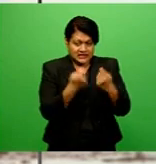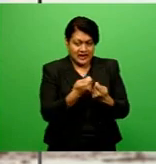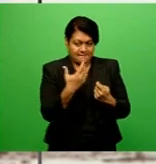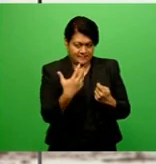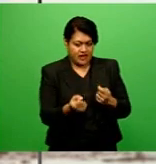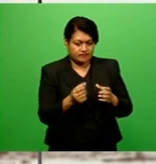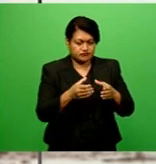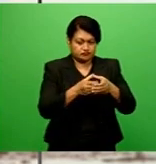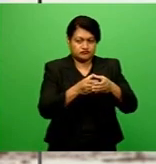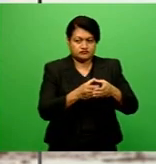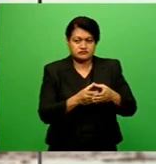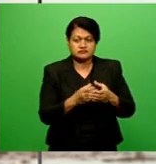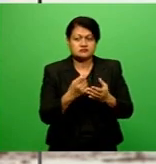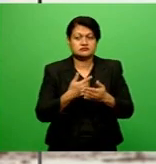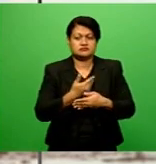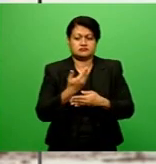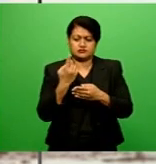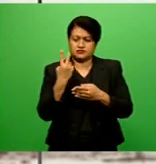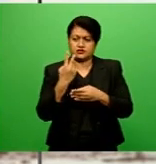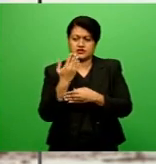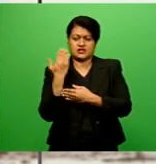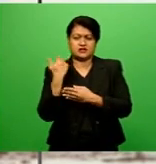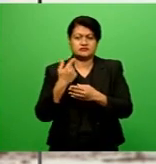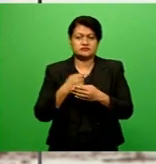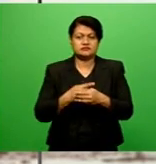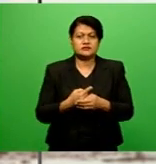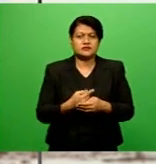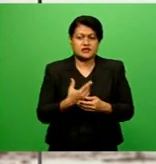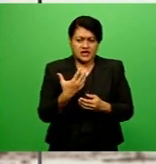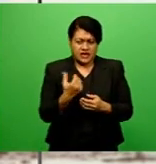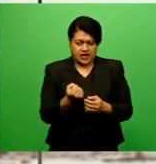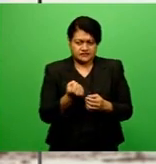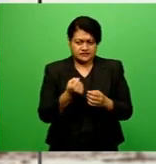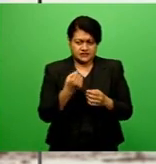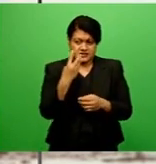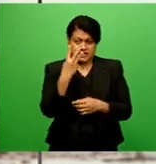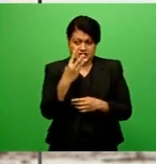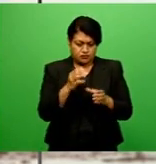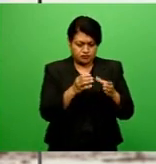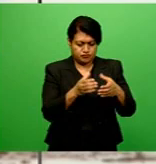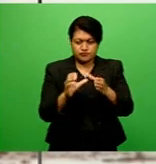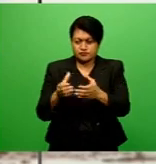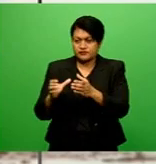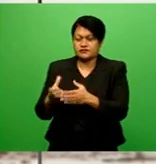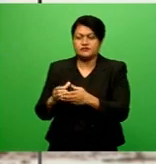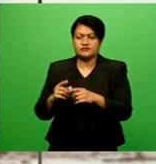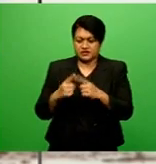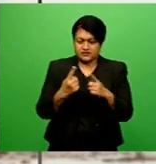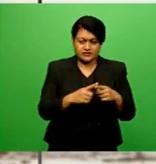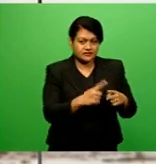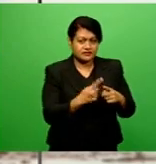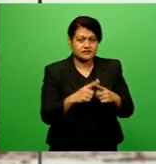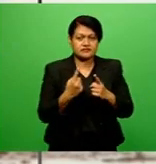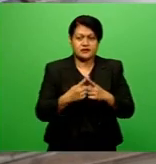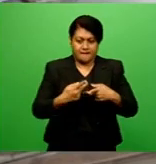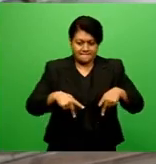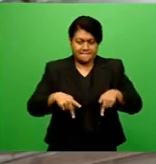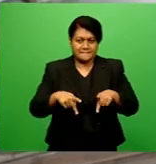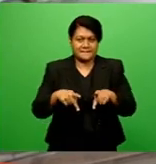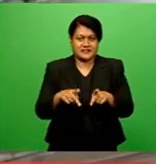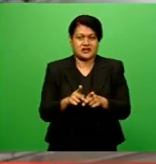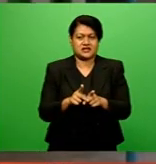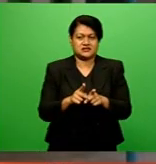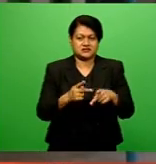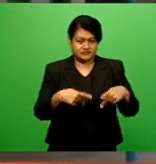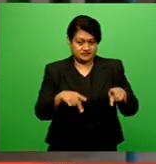Seriratu says they are establishing 3 forward operating units in different locations. Kritika Kumar reports. One